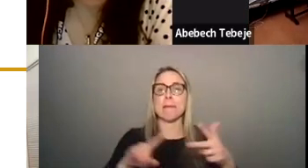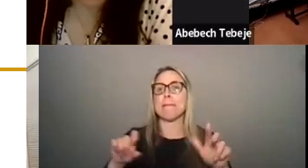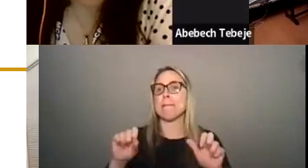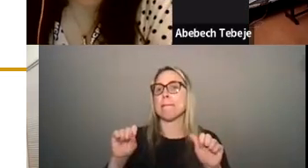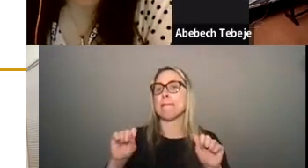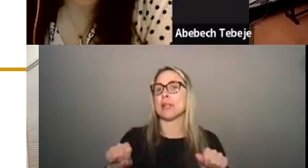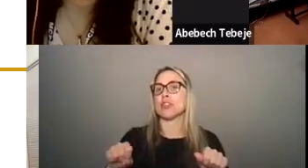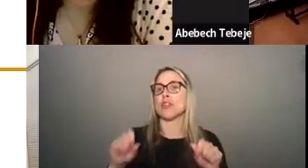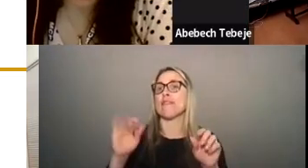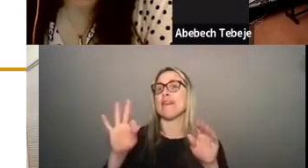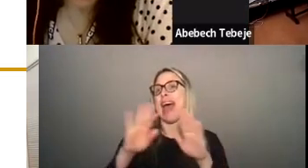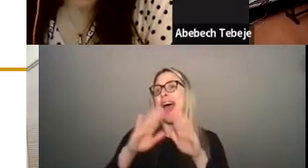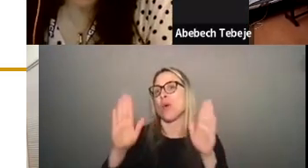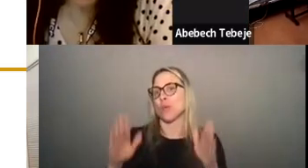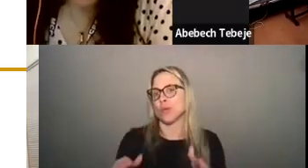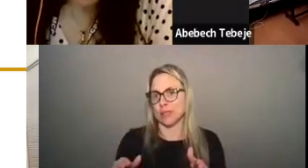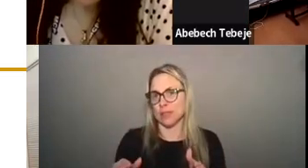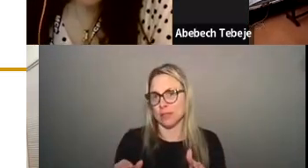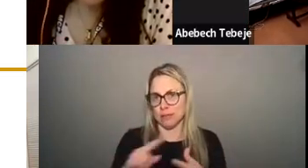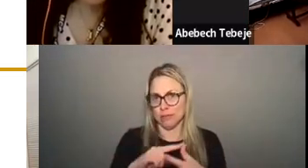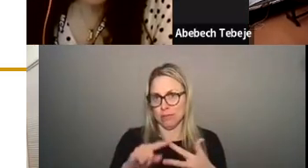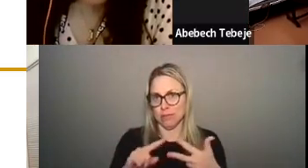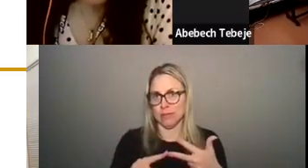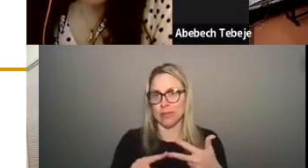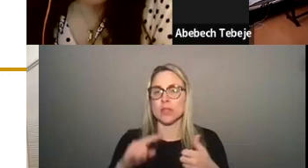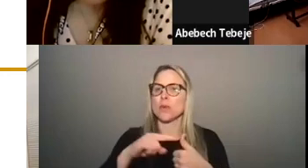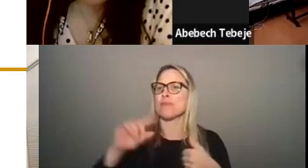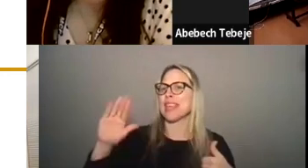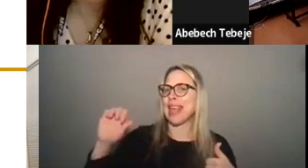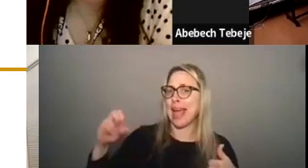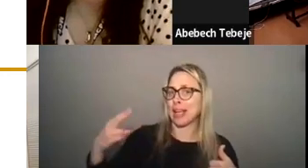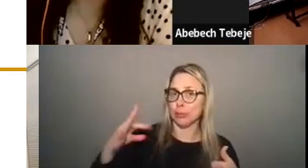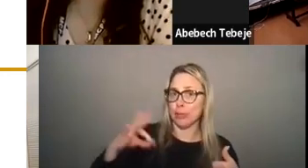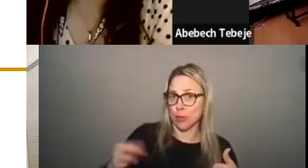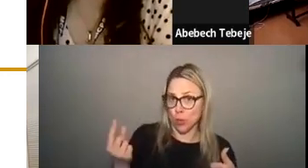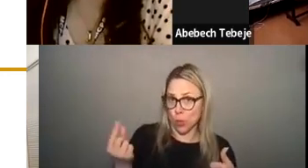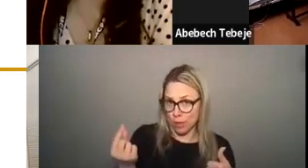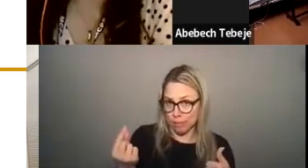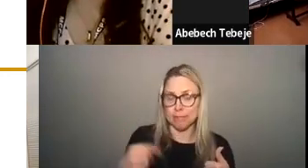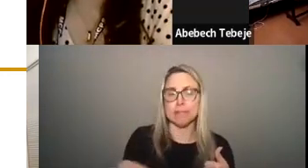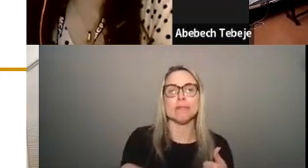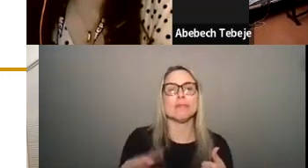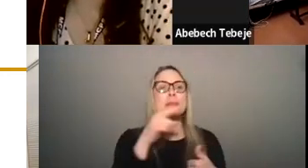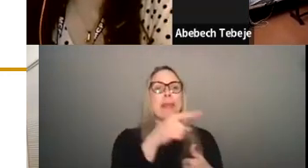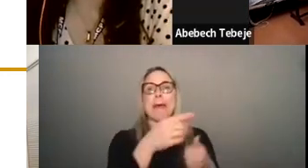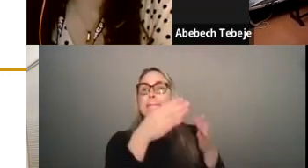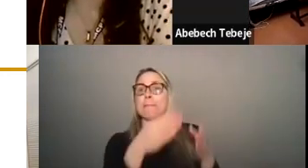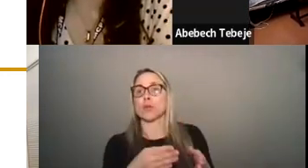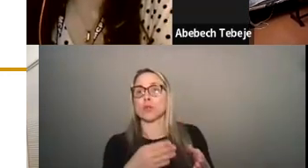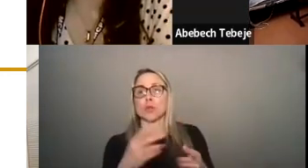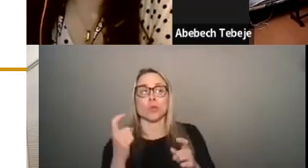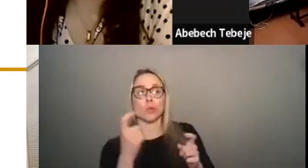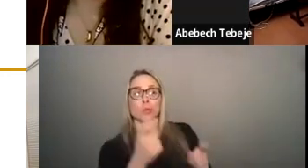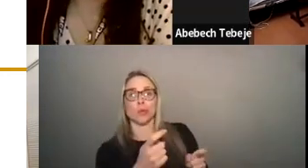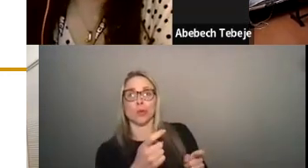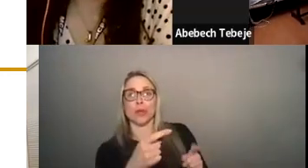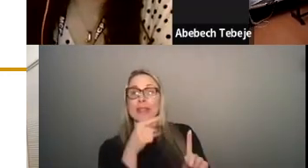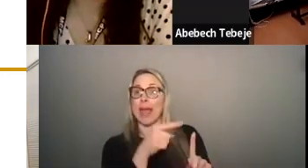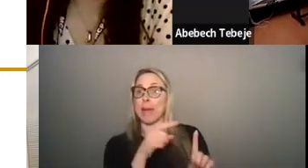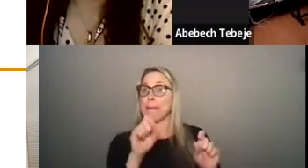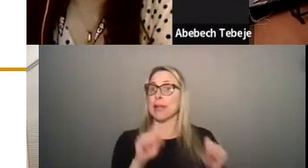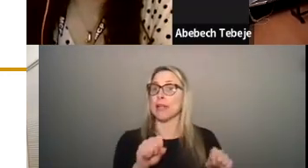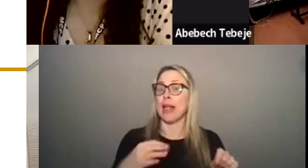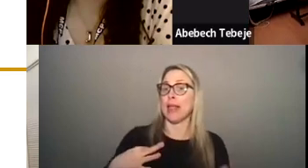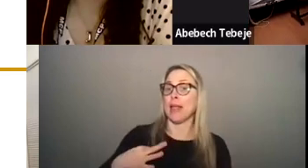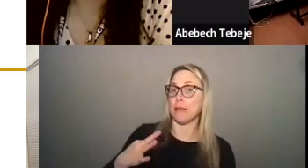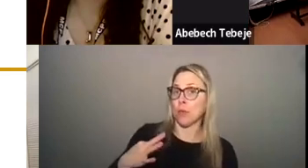of housing benefit. So the cash benefits that your loved one will potentially be eligible for will